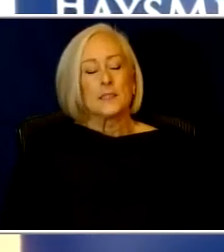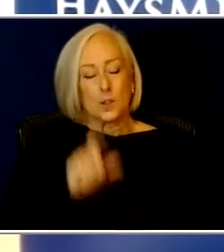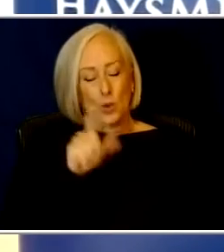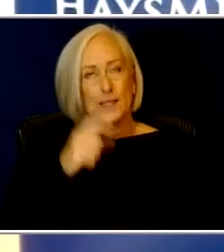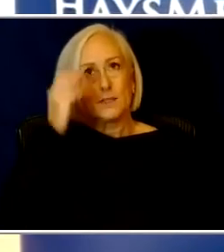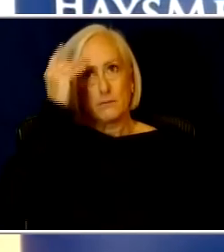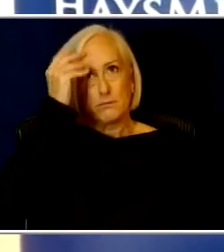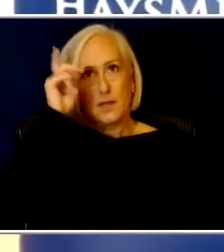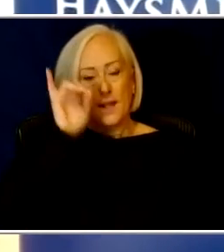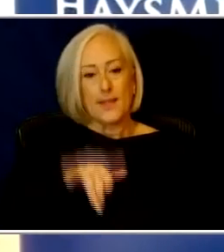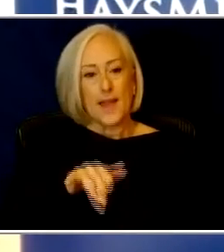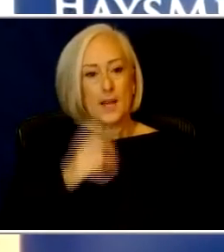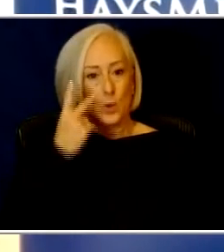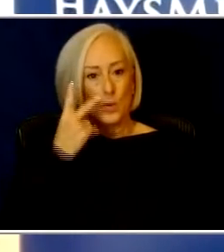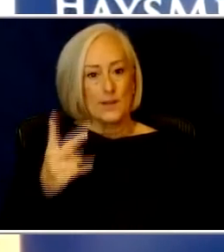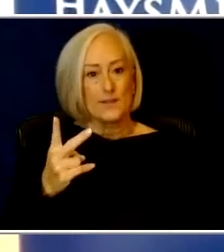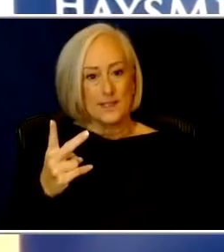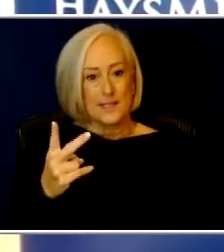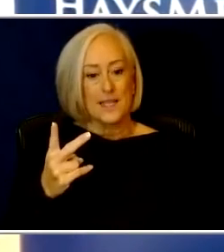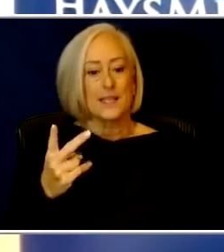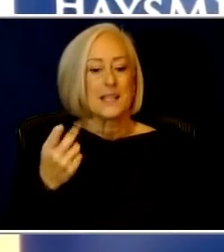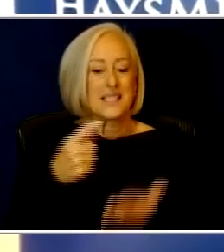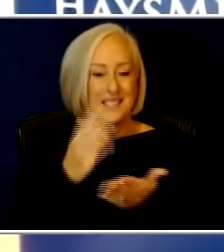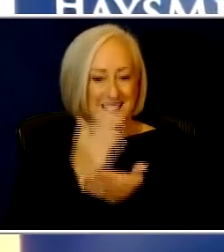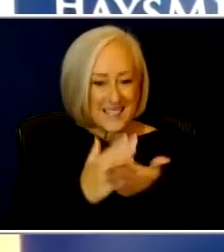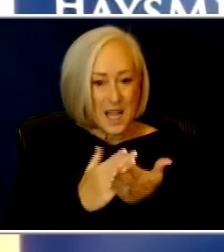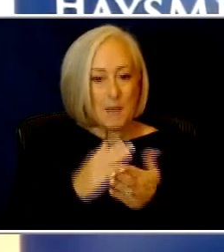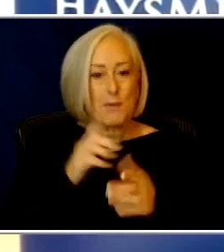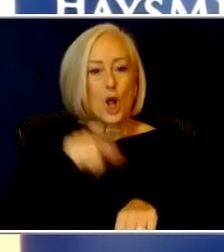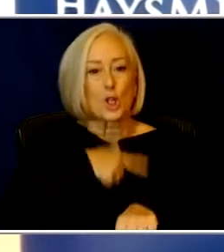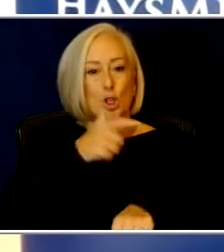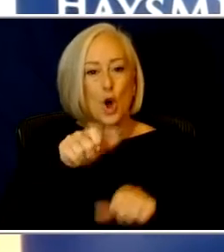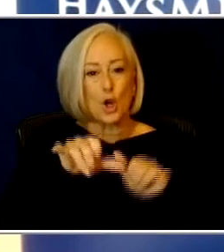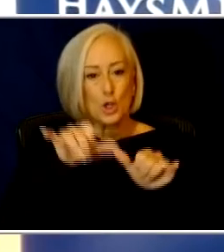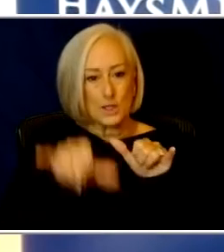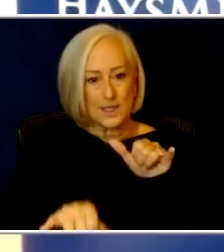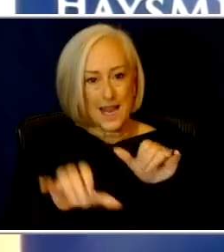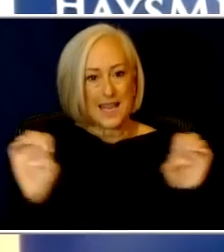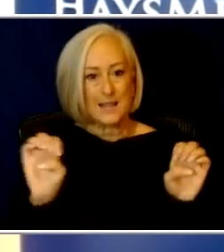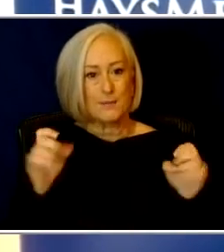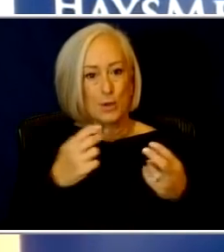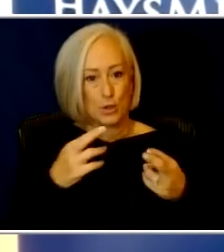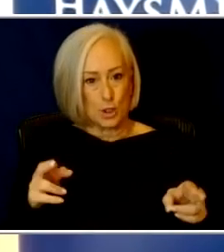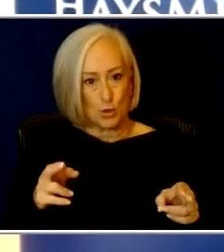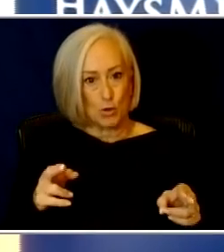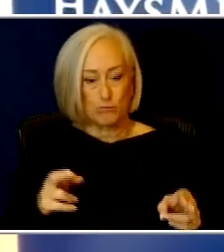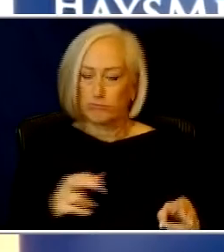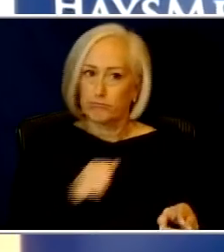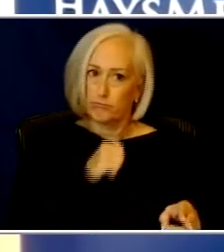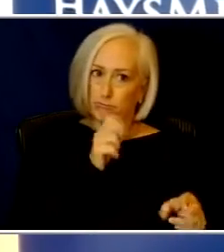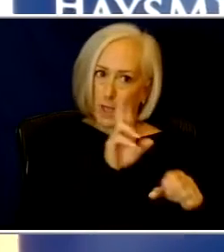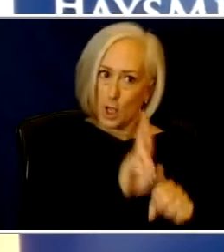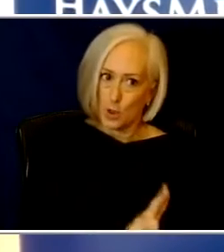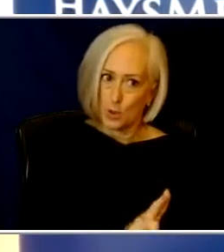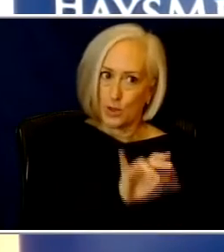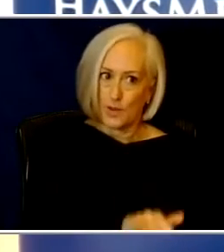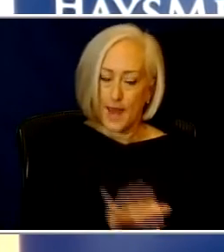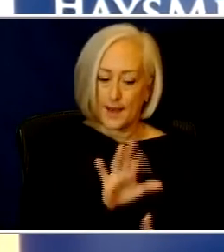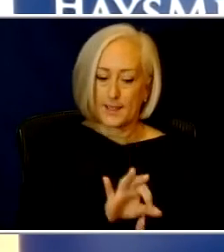seen a little more lengthier stay in the emergency room, which is not something we're used to out here, particularly with mental health